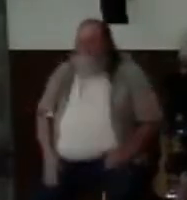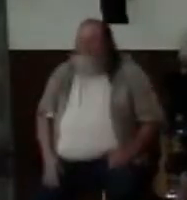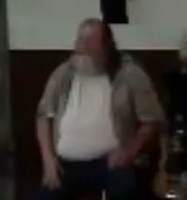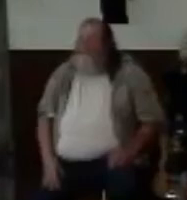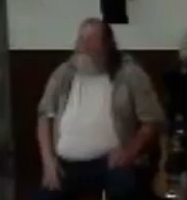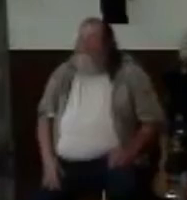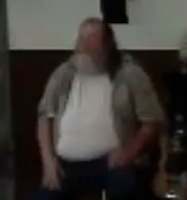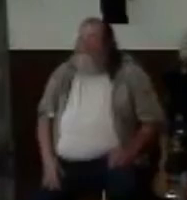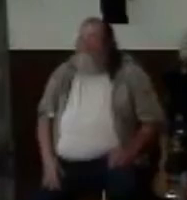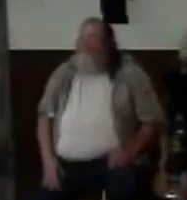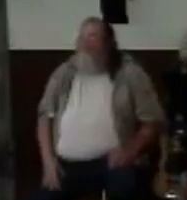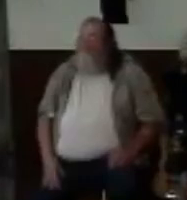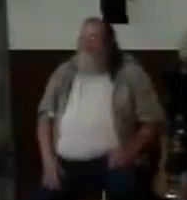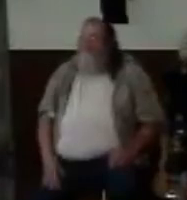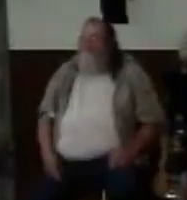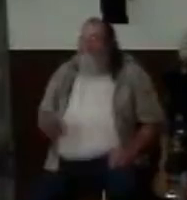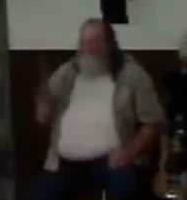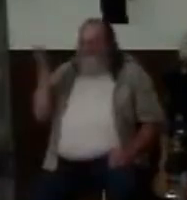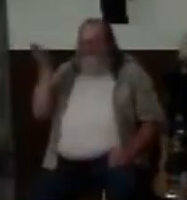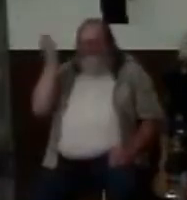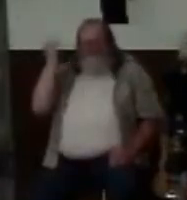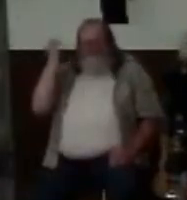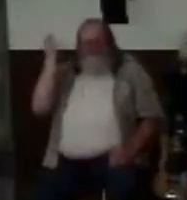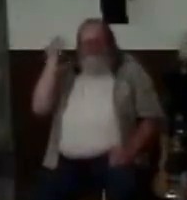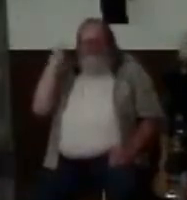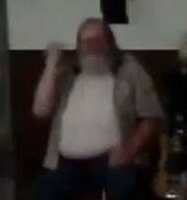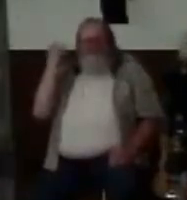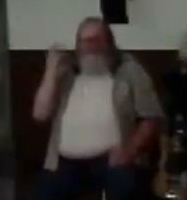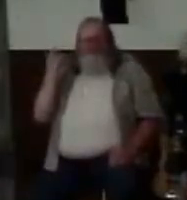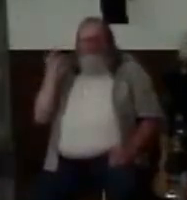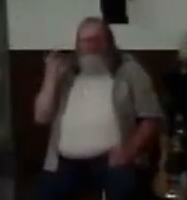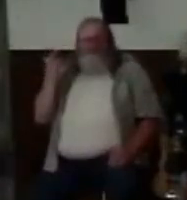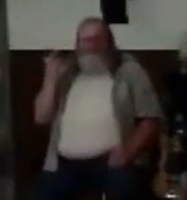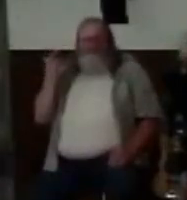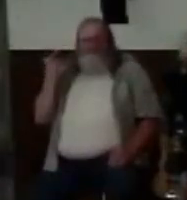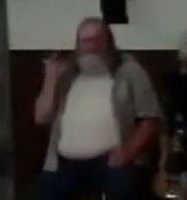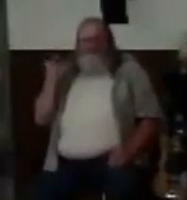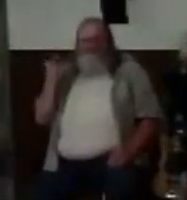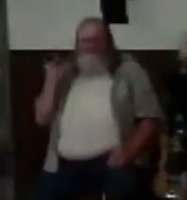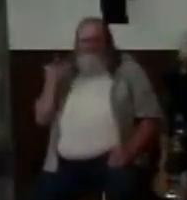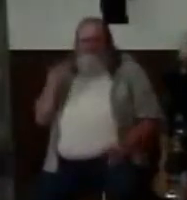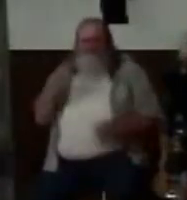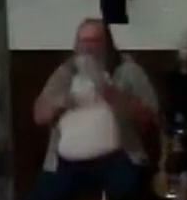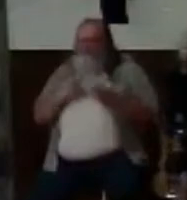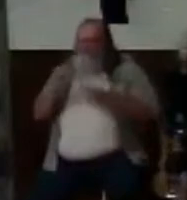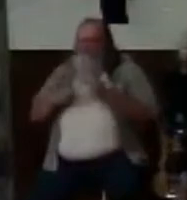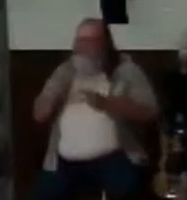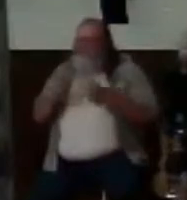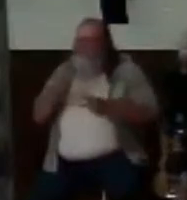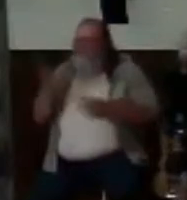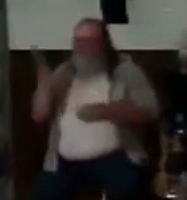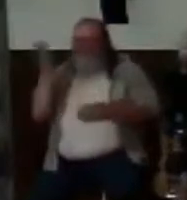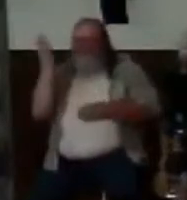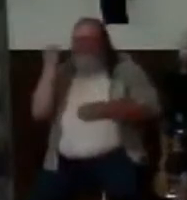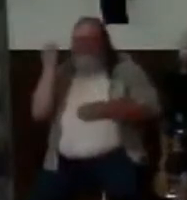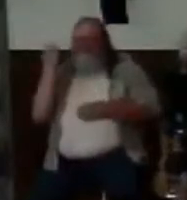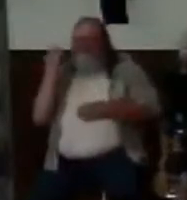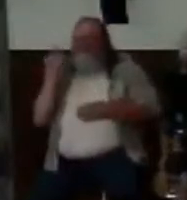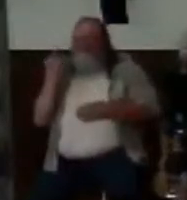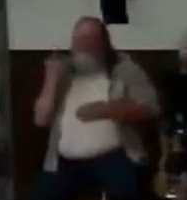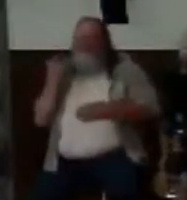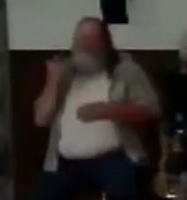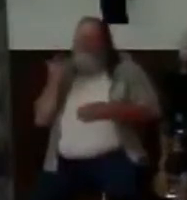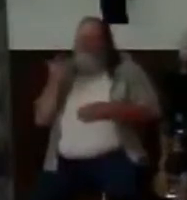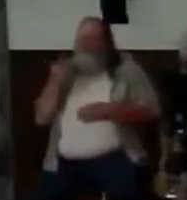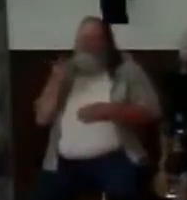hear from God, and we know that there are generations that see God's hand. And now more